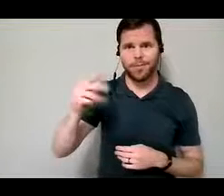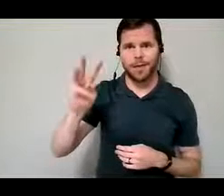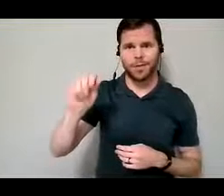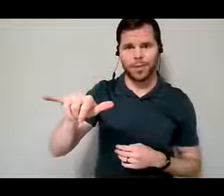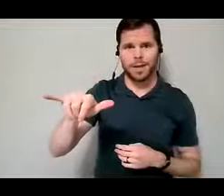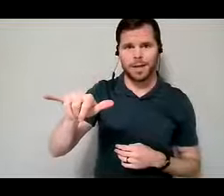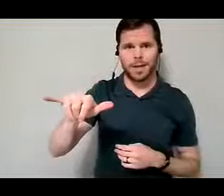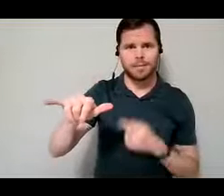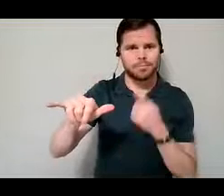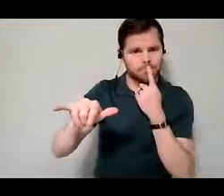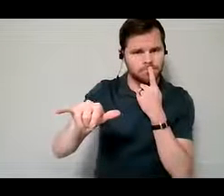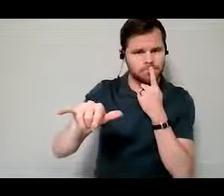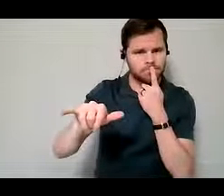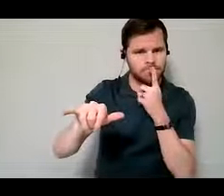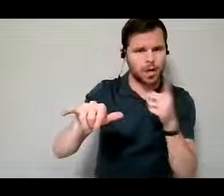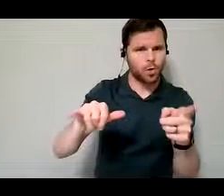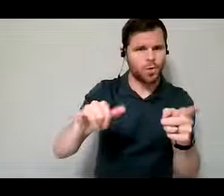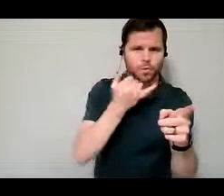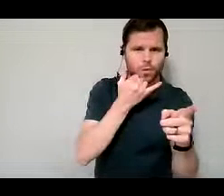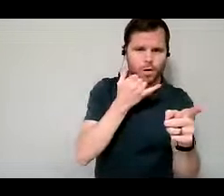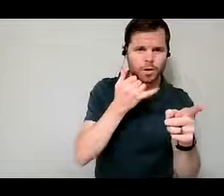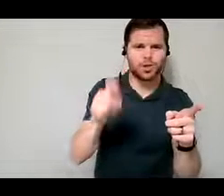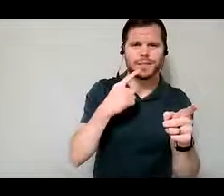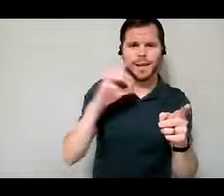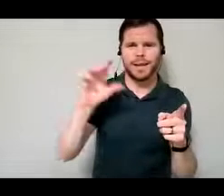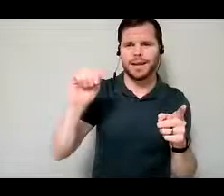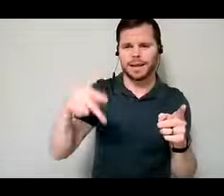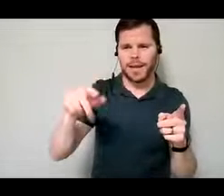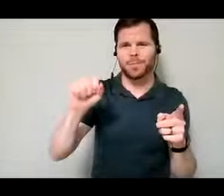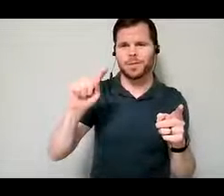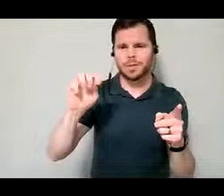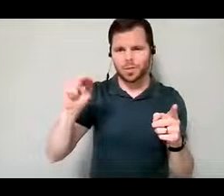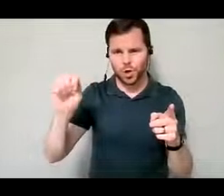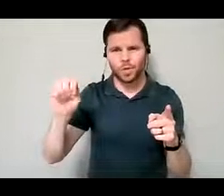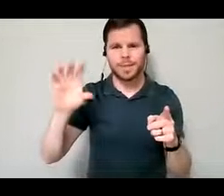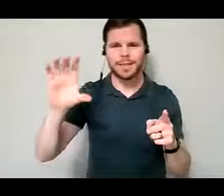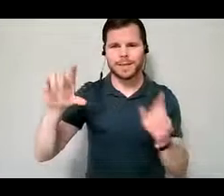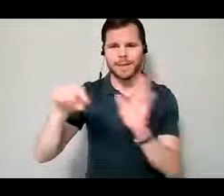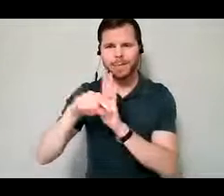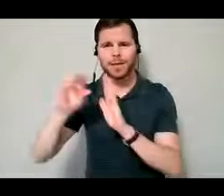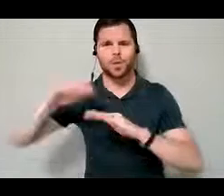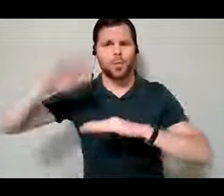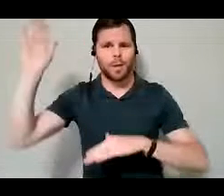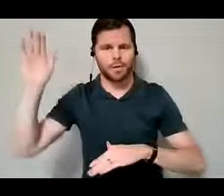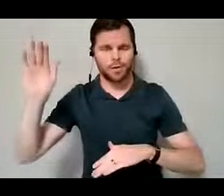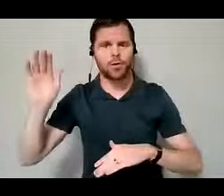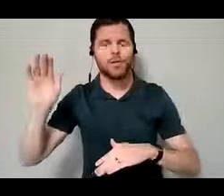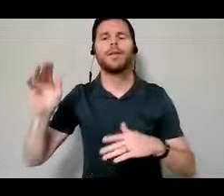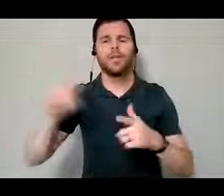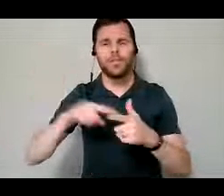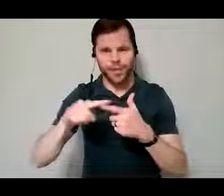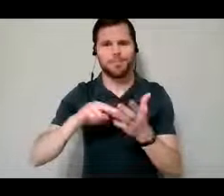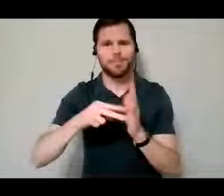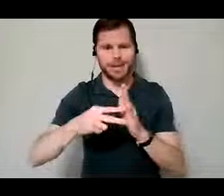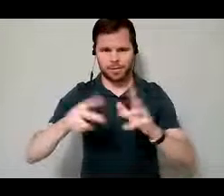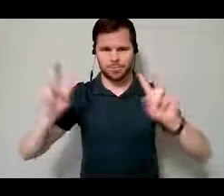really say capstone there, and the capstone course with a C- or better in the same pathway, then they are a completer. So